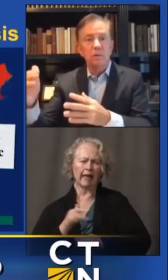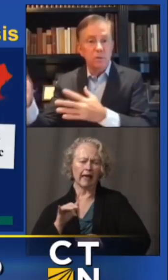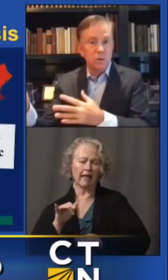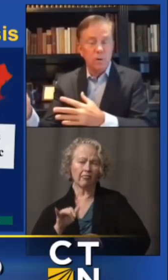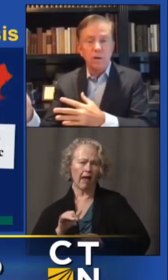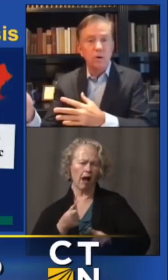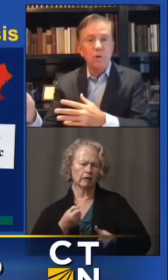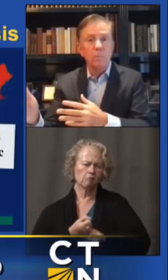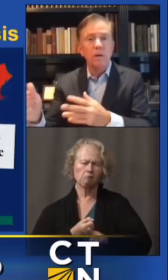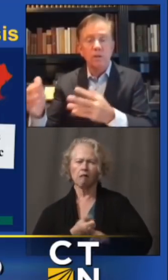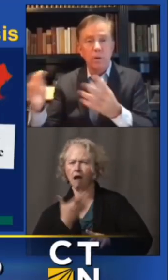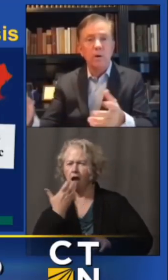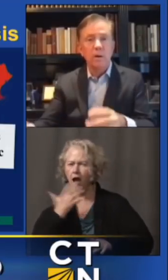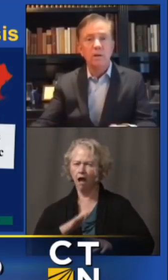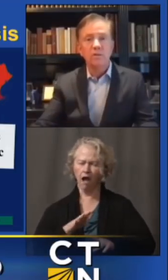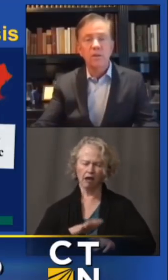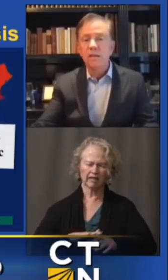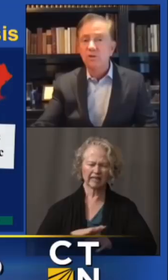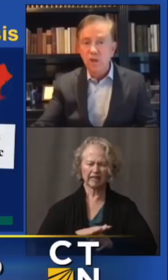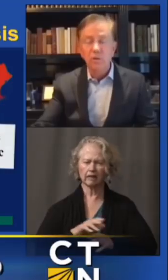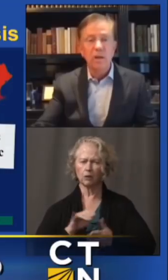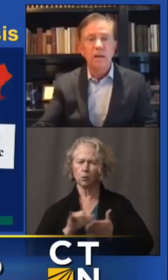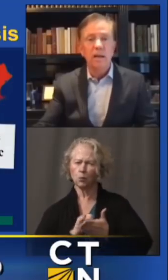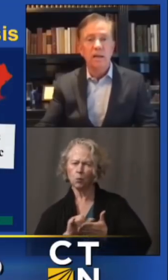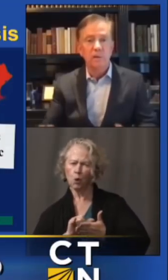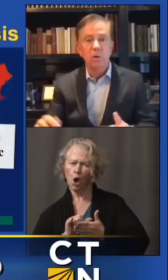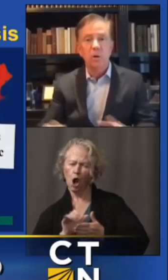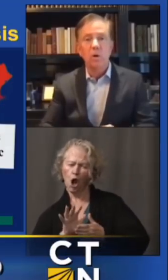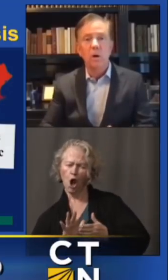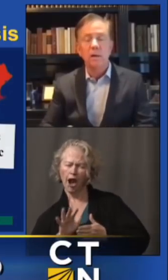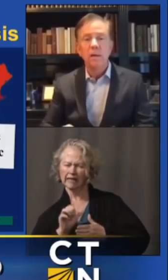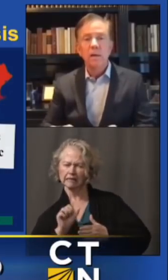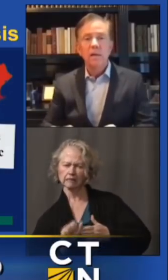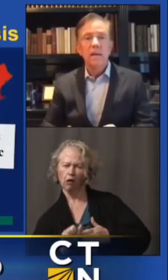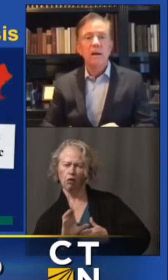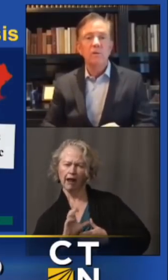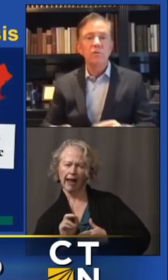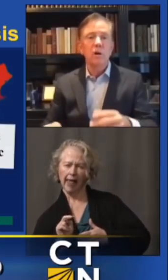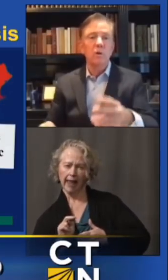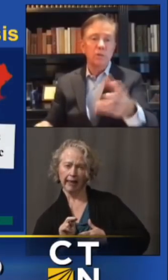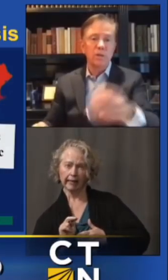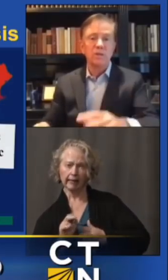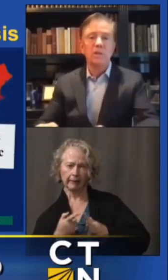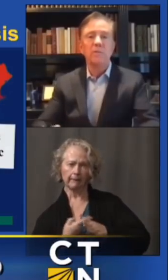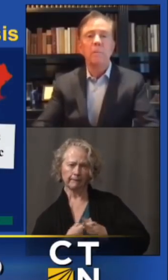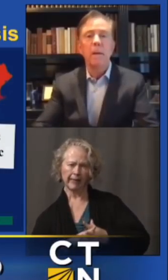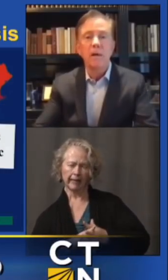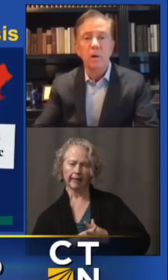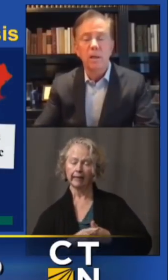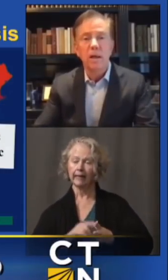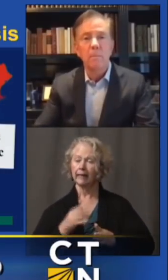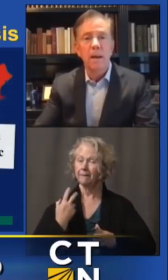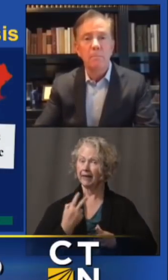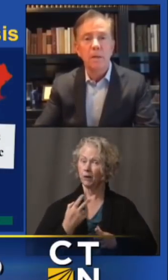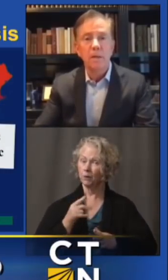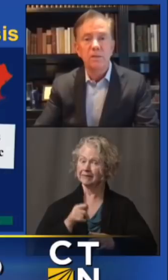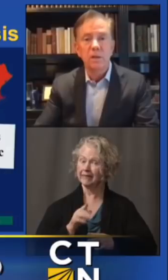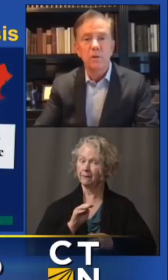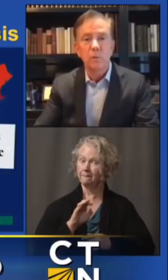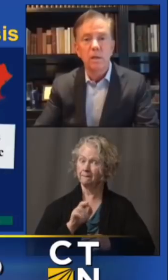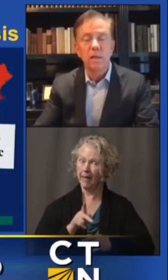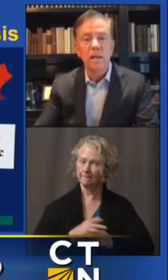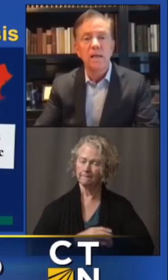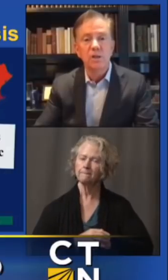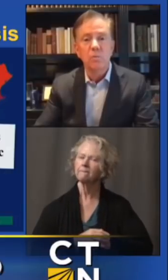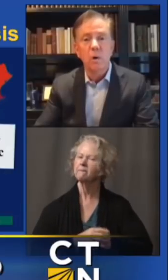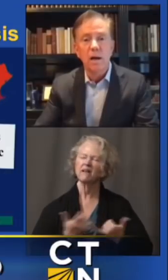regional to the greater New York metro area and southern Connecticut early on. Now, as you know, as you can see from the background of that map, that it's